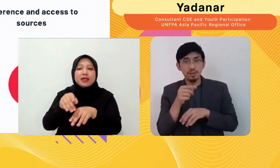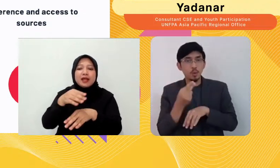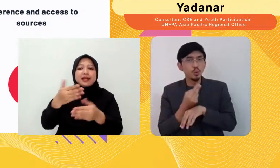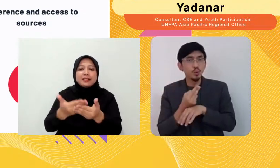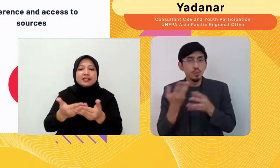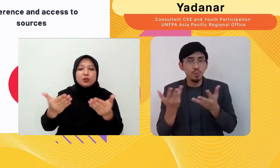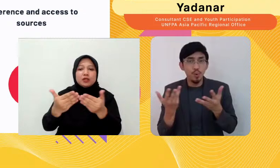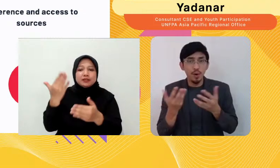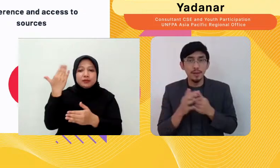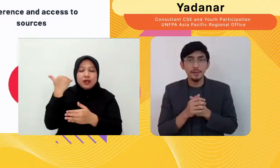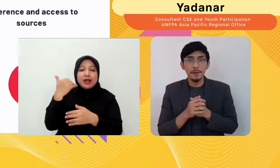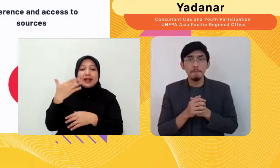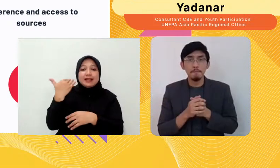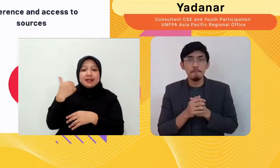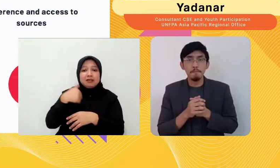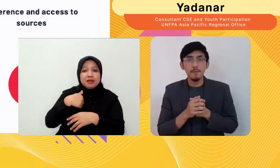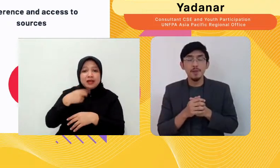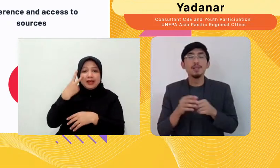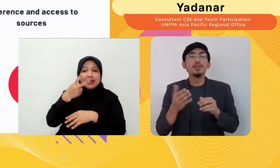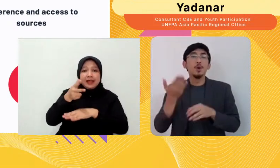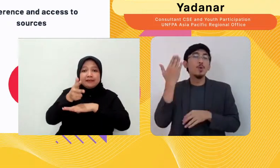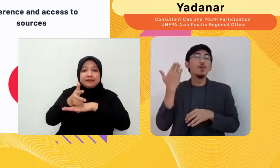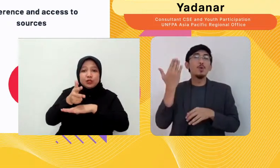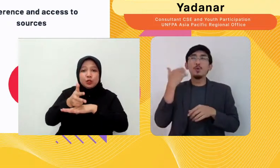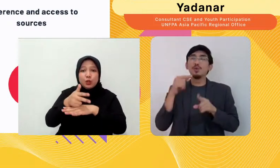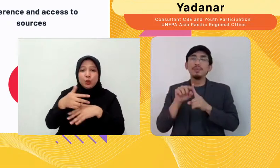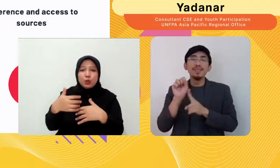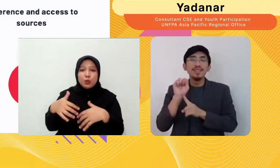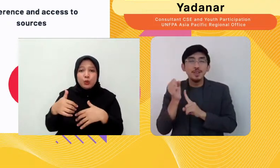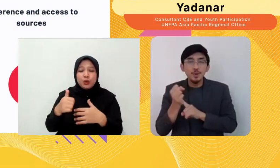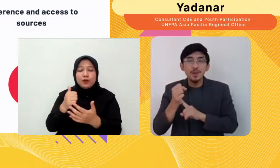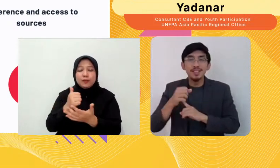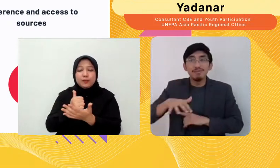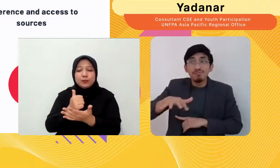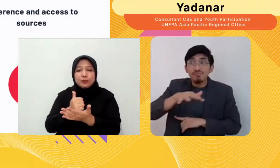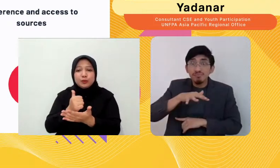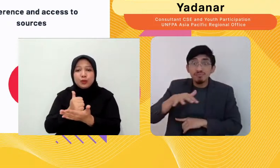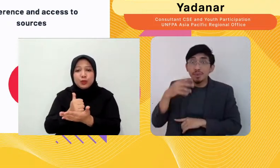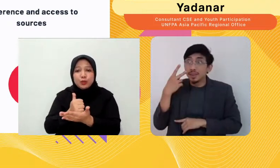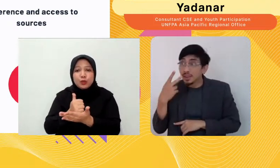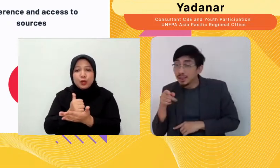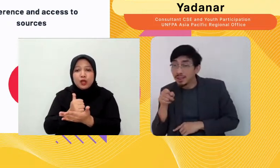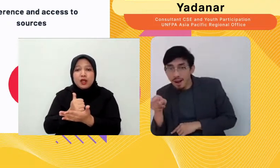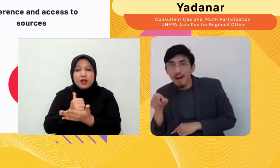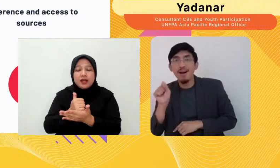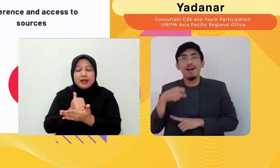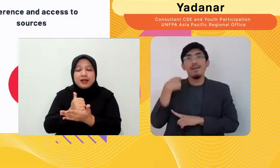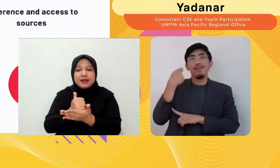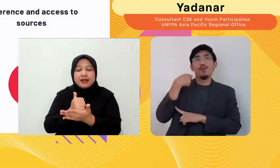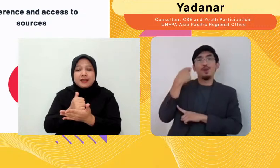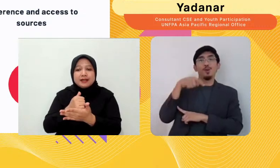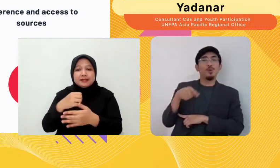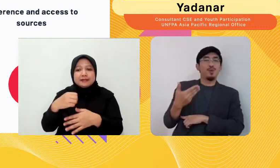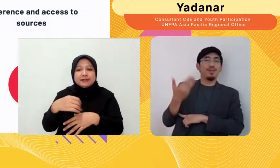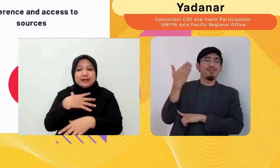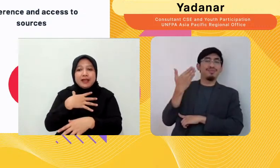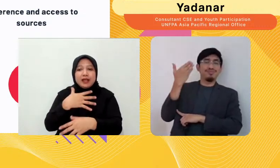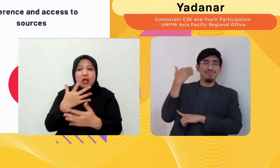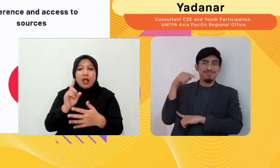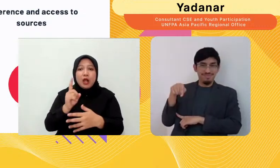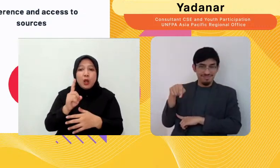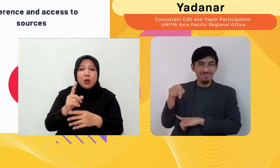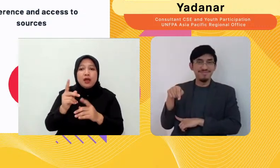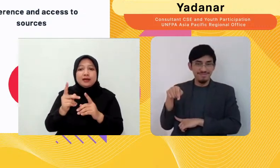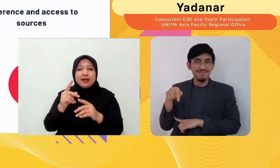video because it really used a scare tactic. It really threatened you that, it will kill you. It